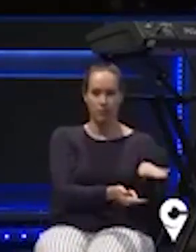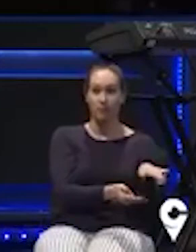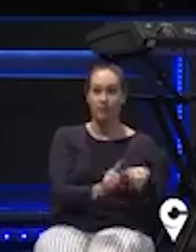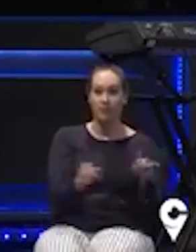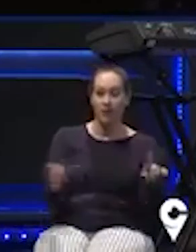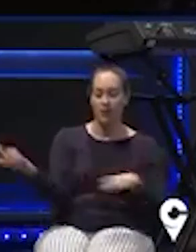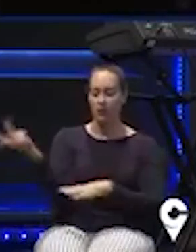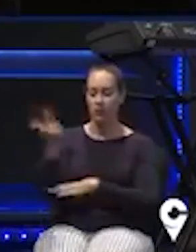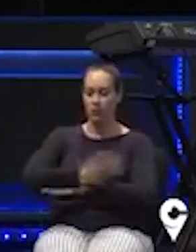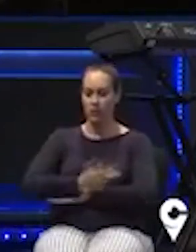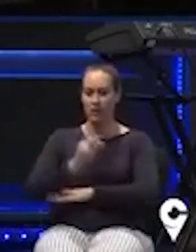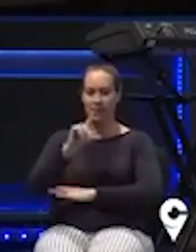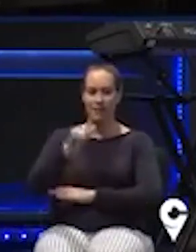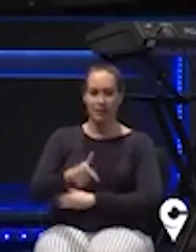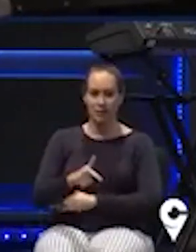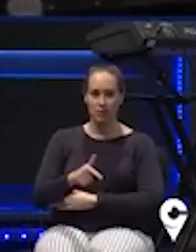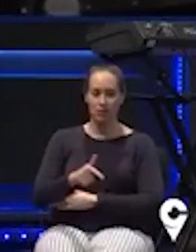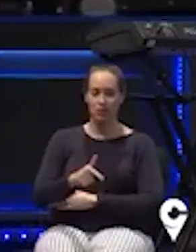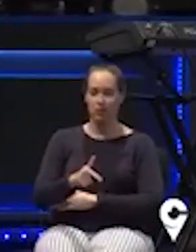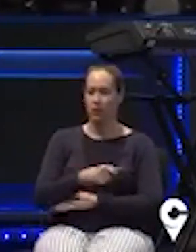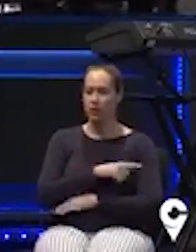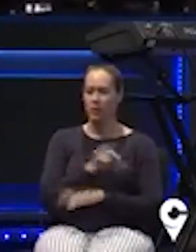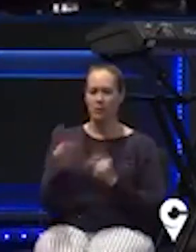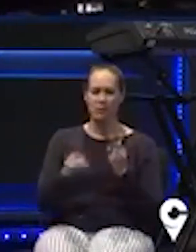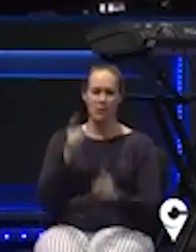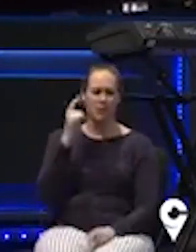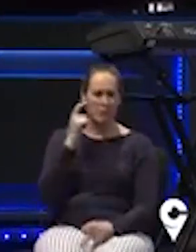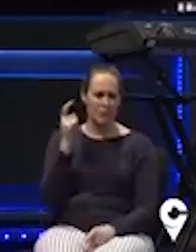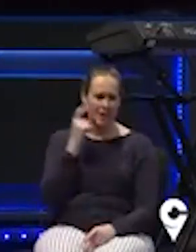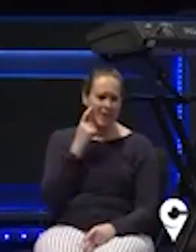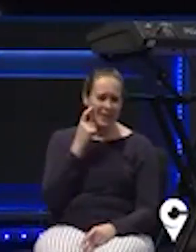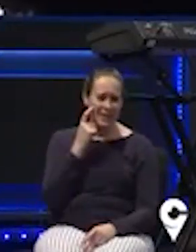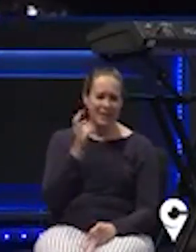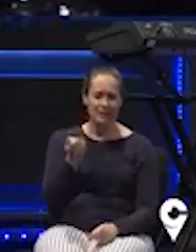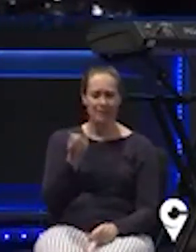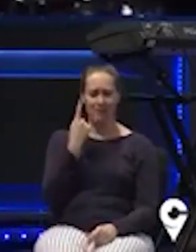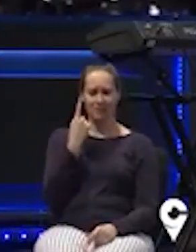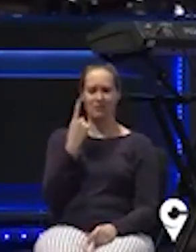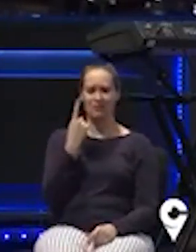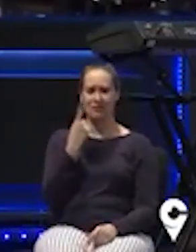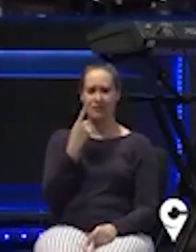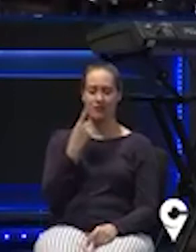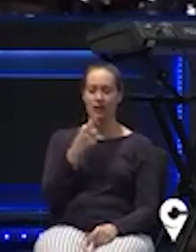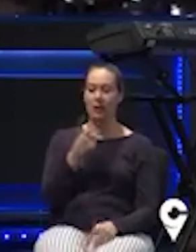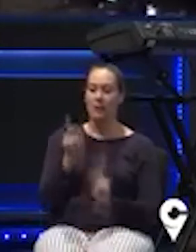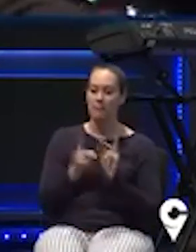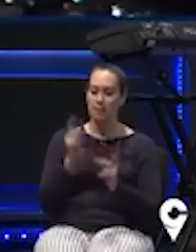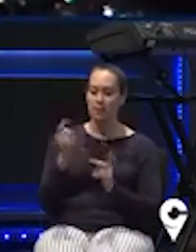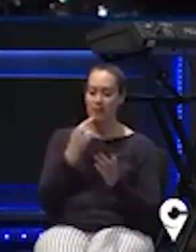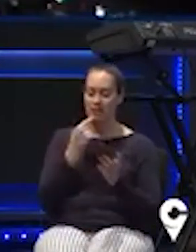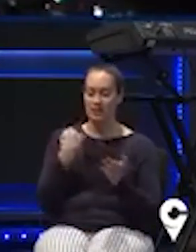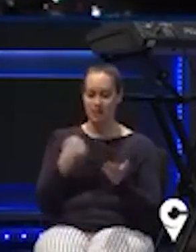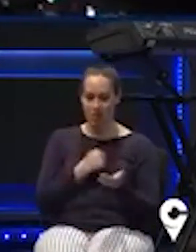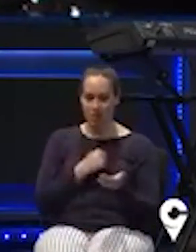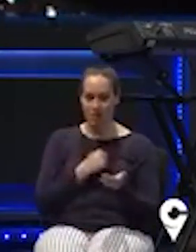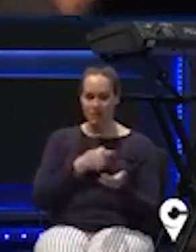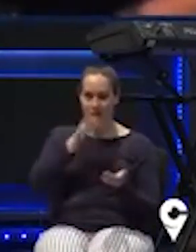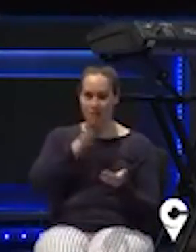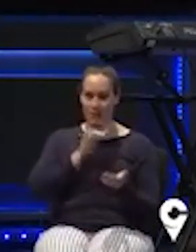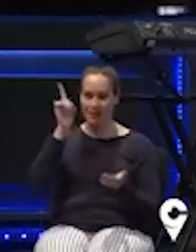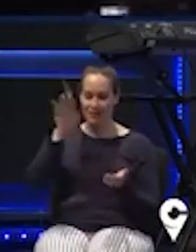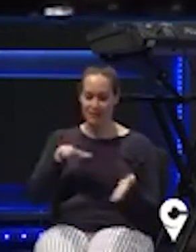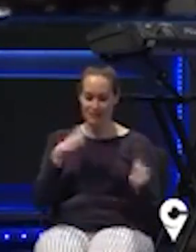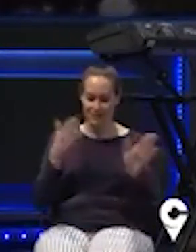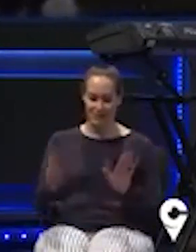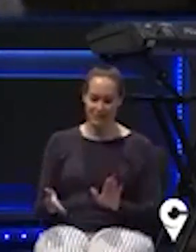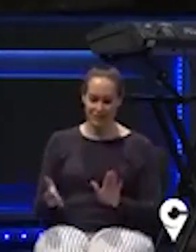somewhere during the course of history, people would have learned the lesson, because people have tried to tell us that God is dead all throughout history. They have tried to